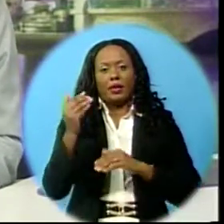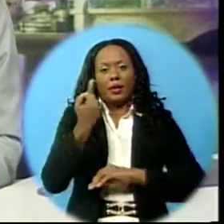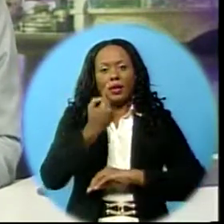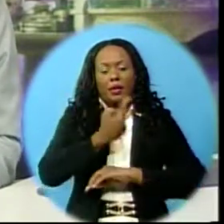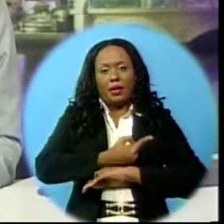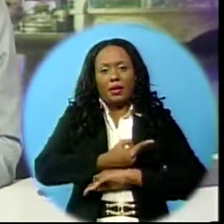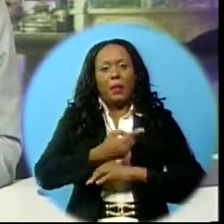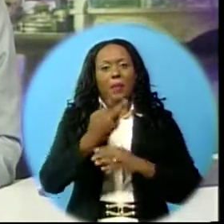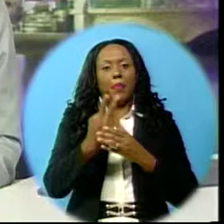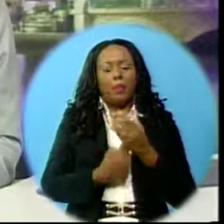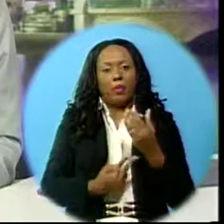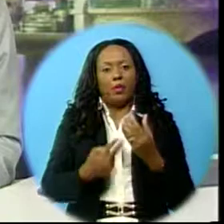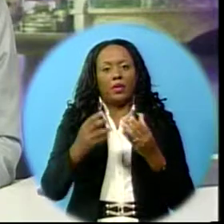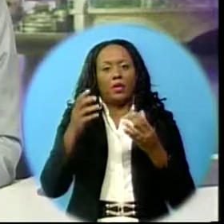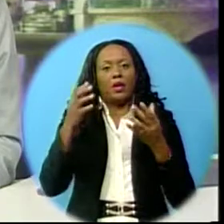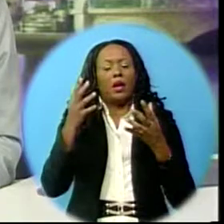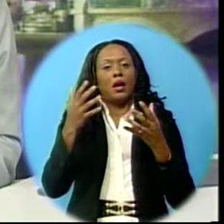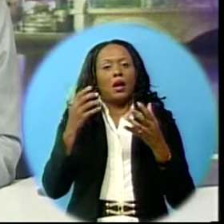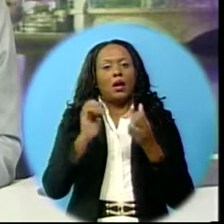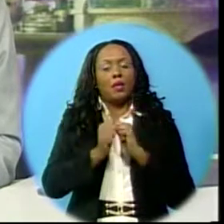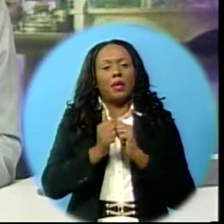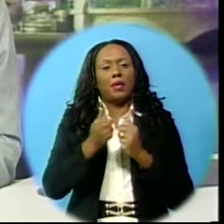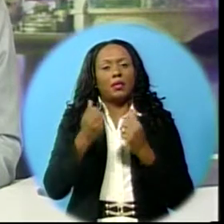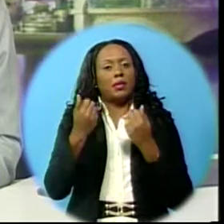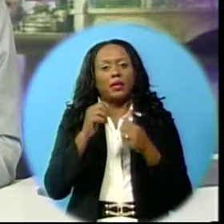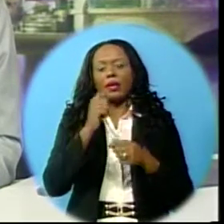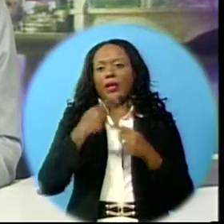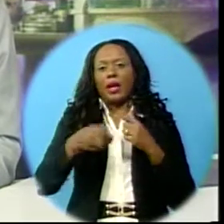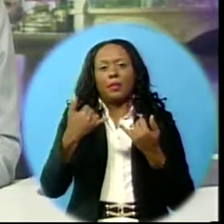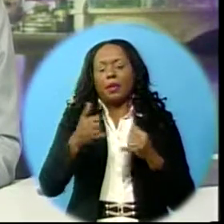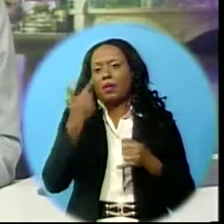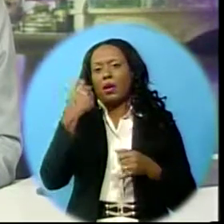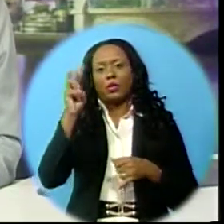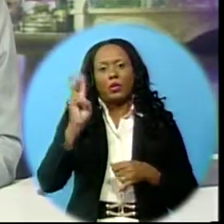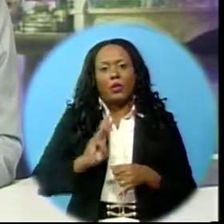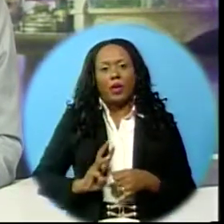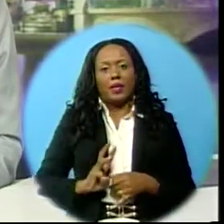off due to the inclement weather. And that's it for